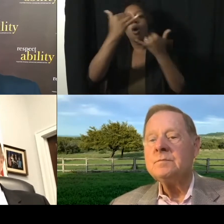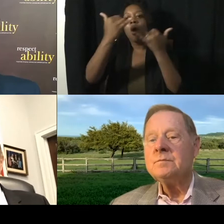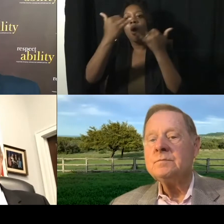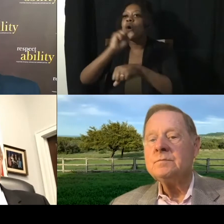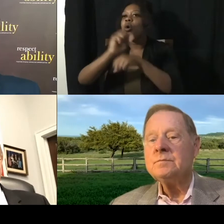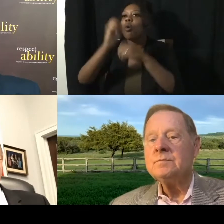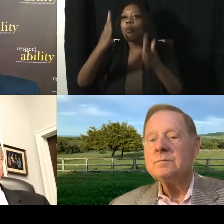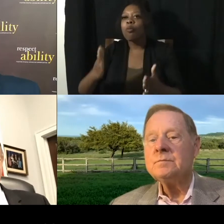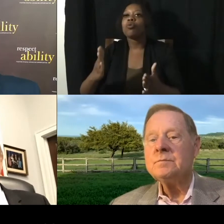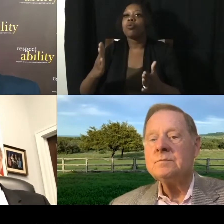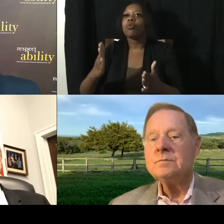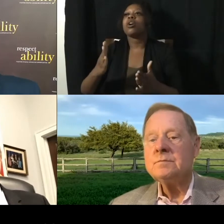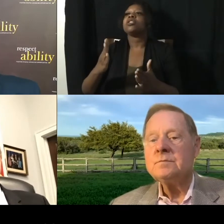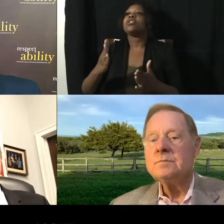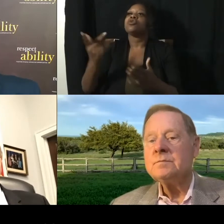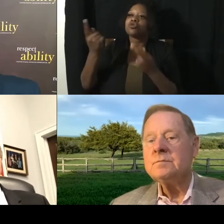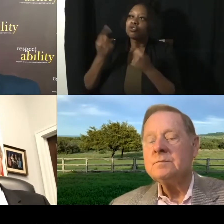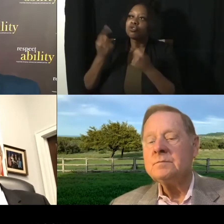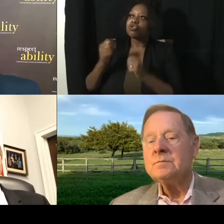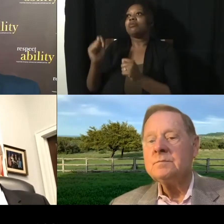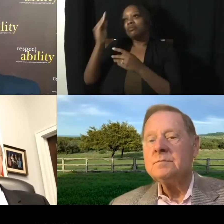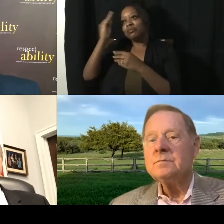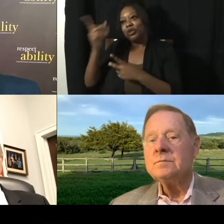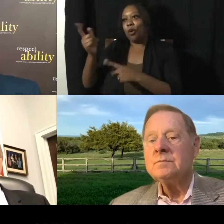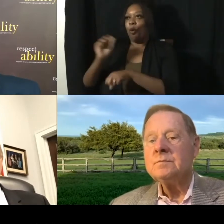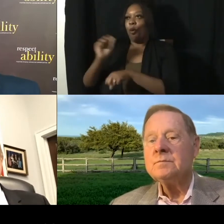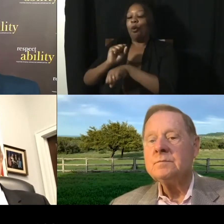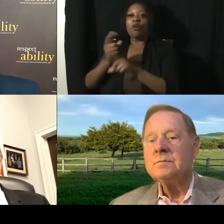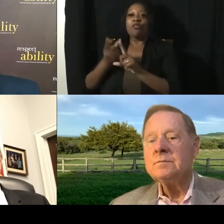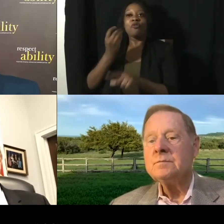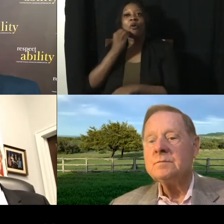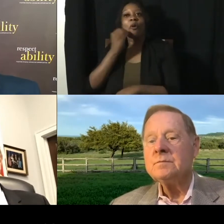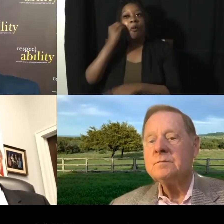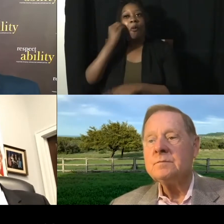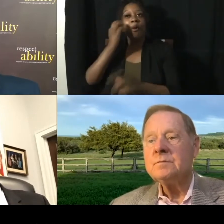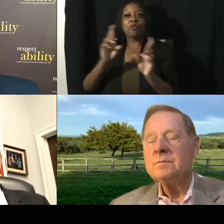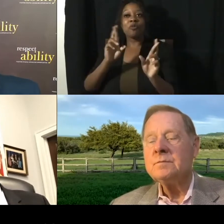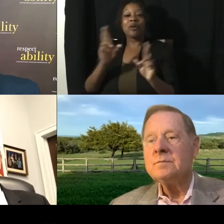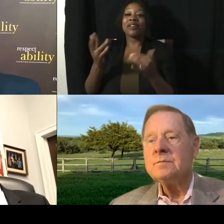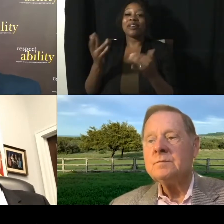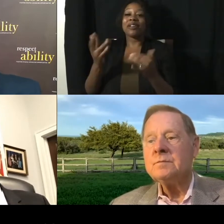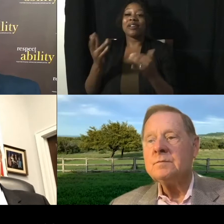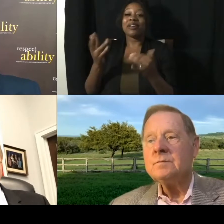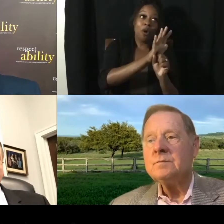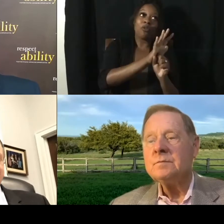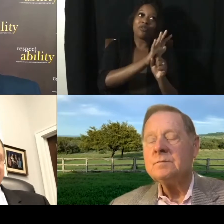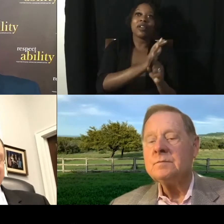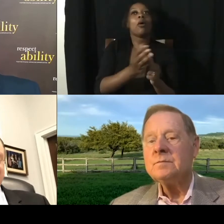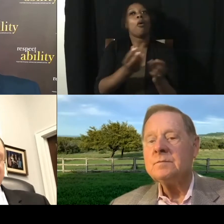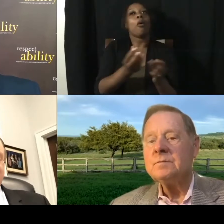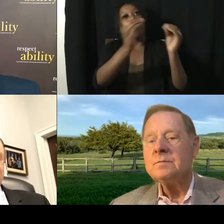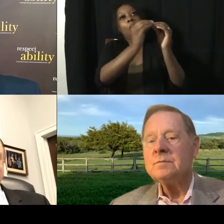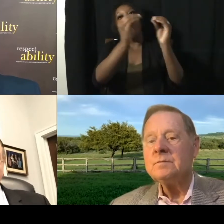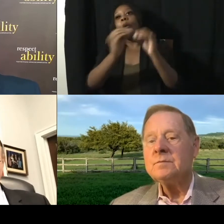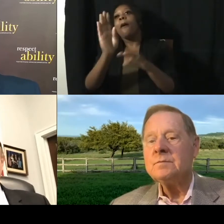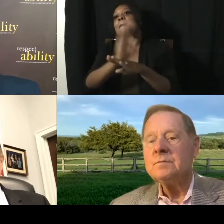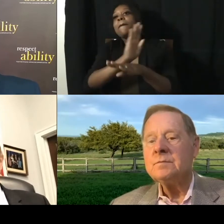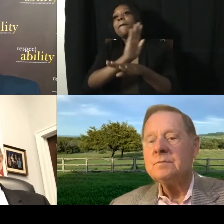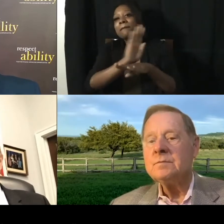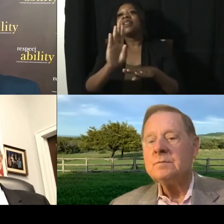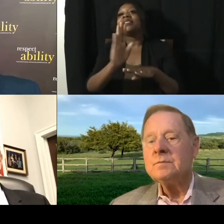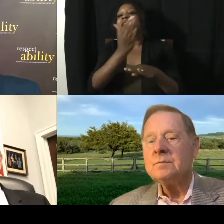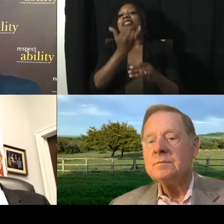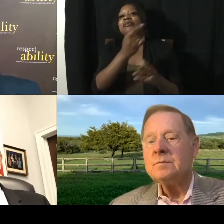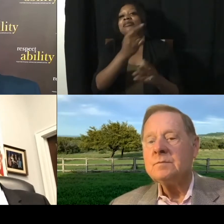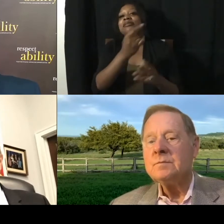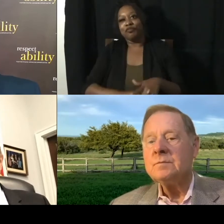home. Now, because of COVID, more and more businesses have joined the telework revolution. I'm here to talk to